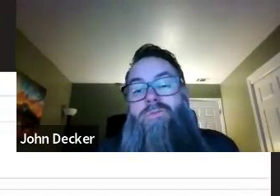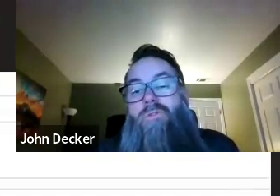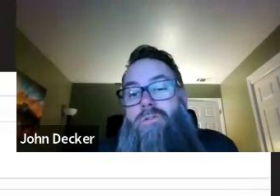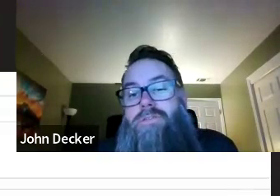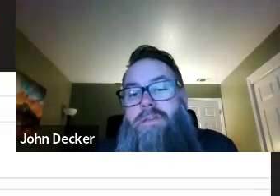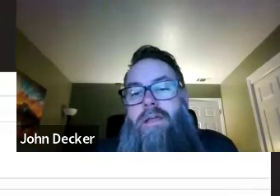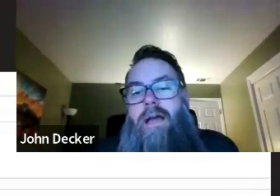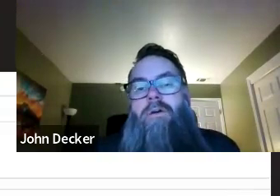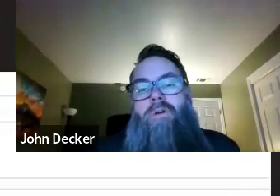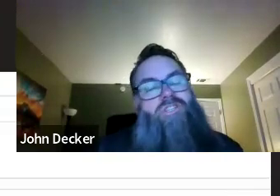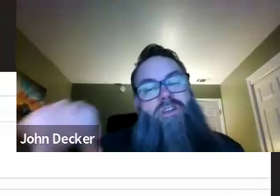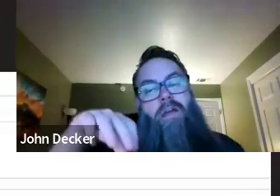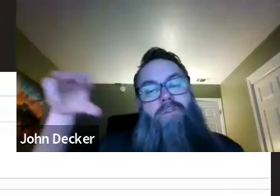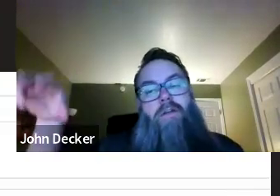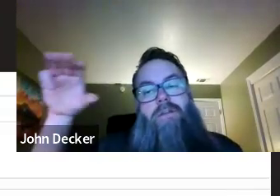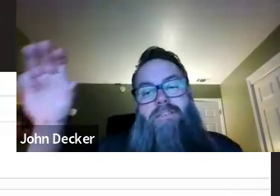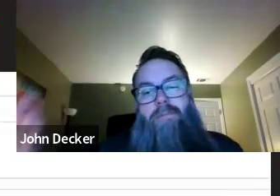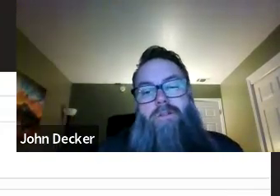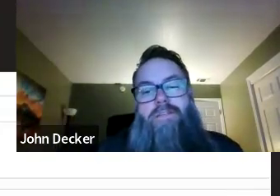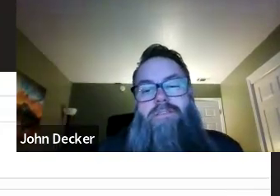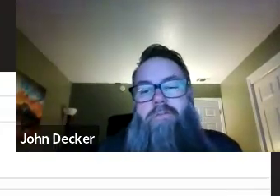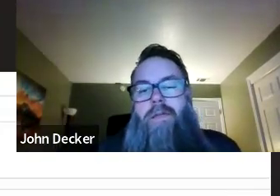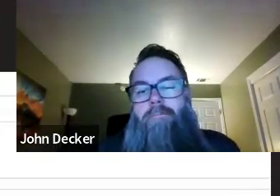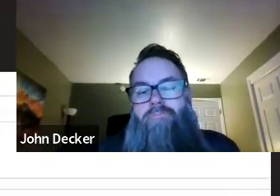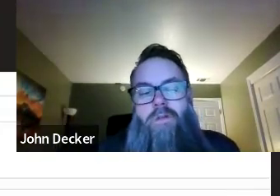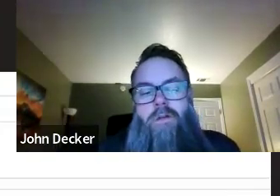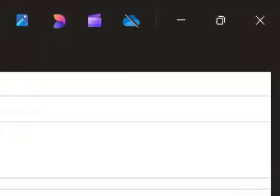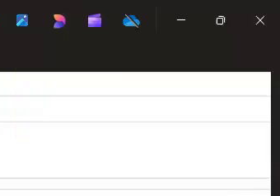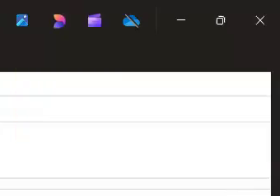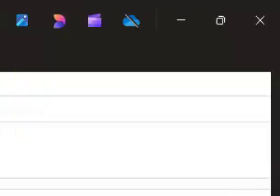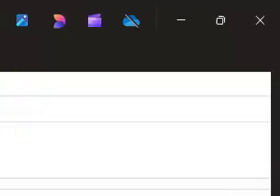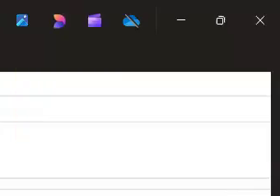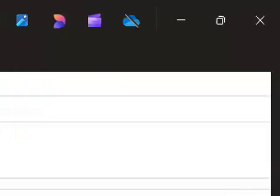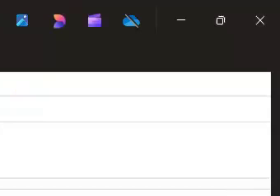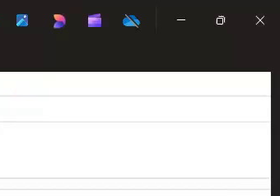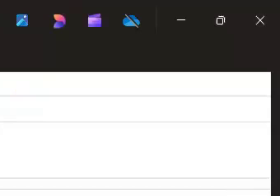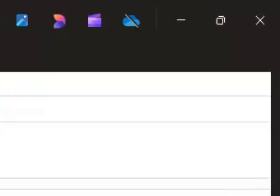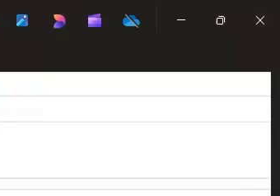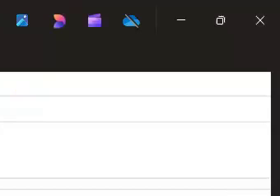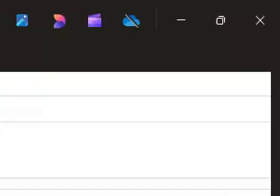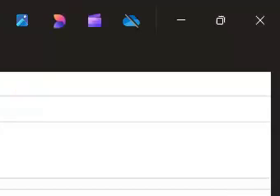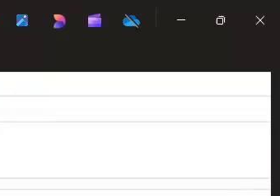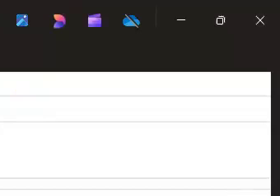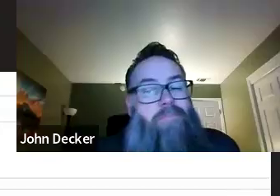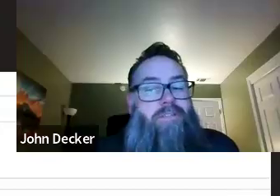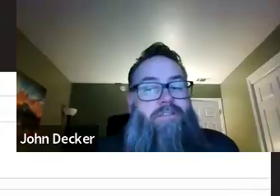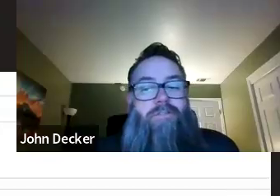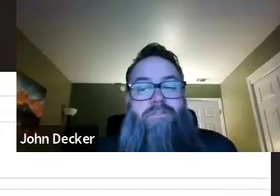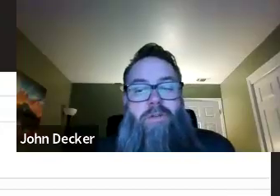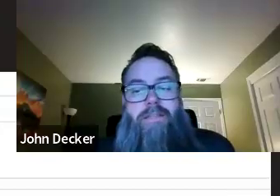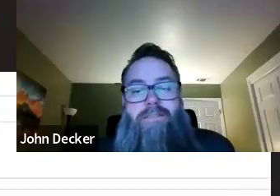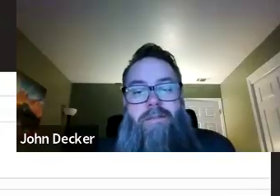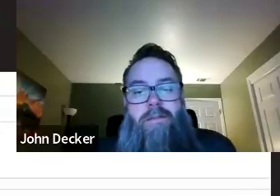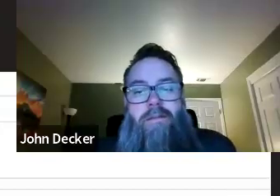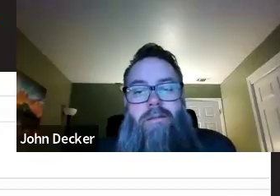at receiving referrals, what geographic areas they may look at serving. But what I will say is that there is a certain amount of mileage that is built